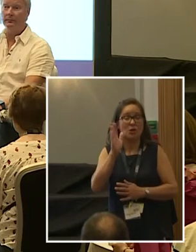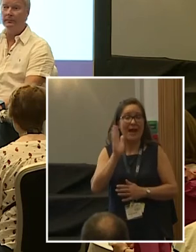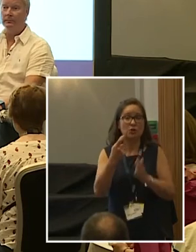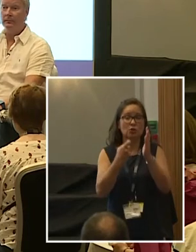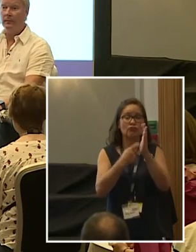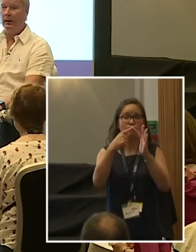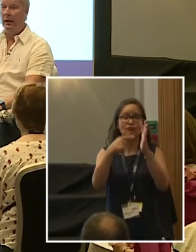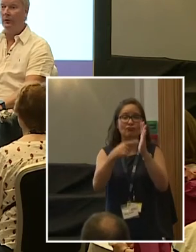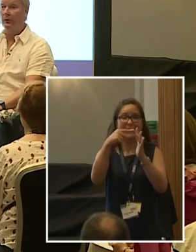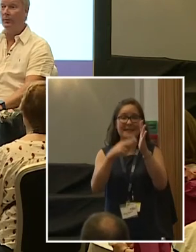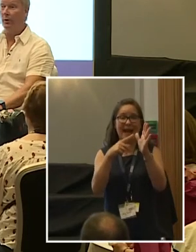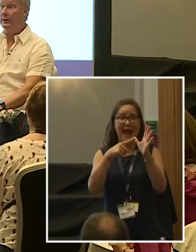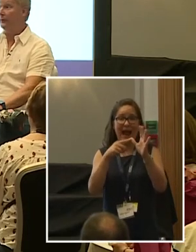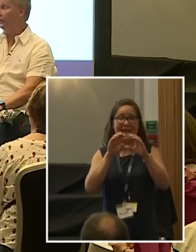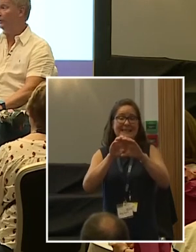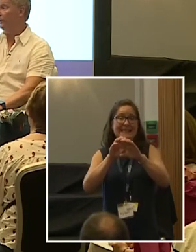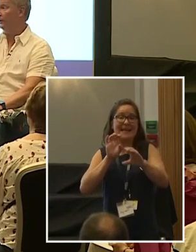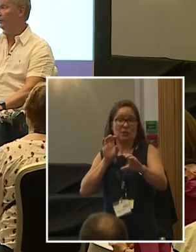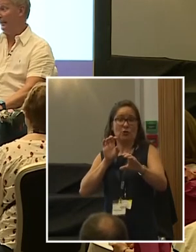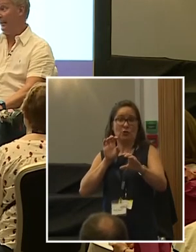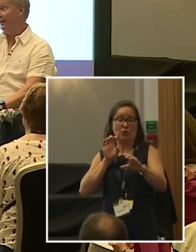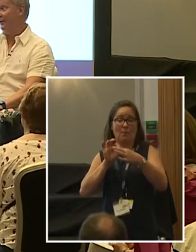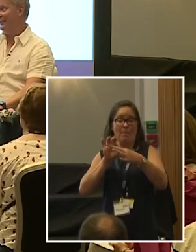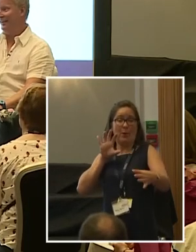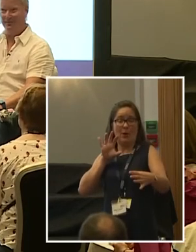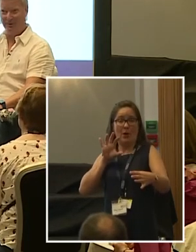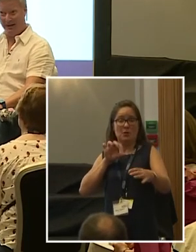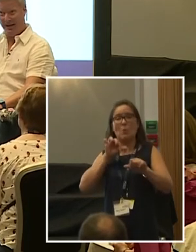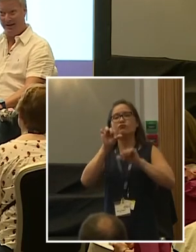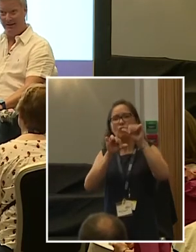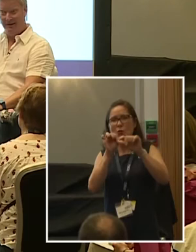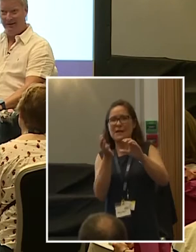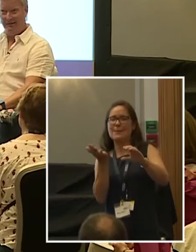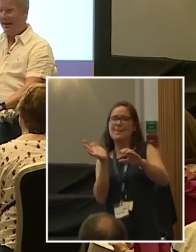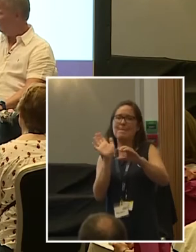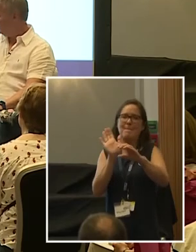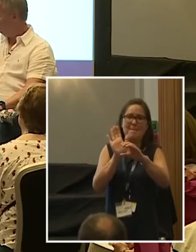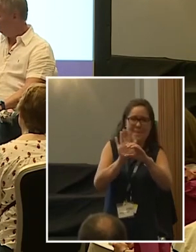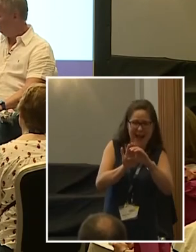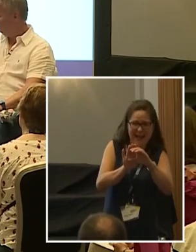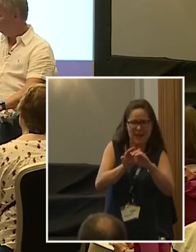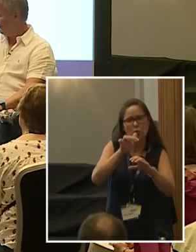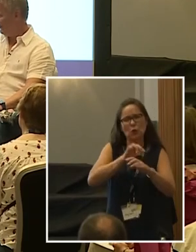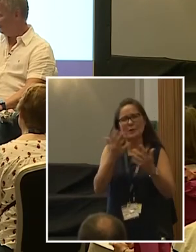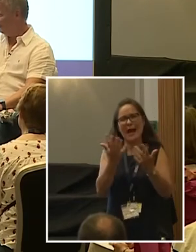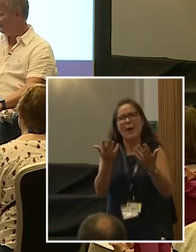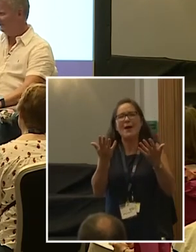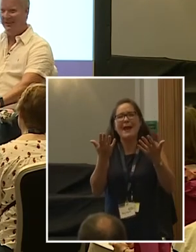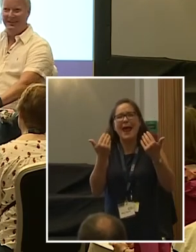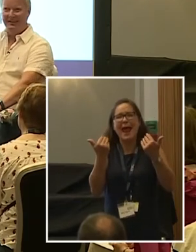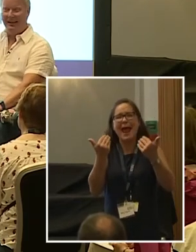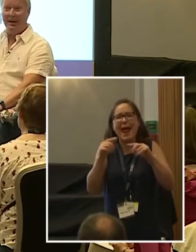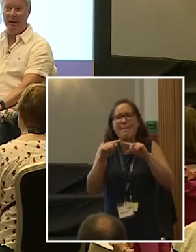retina, and so the process for reattaching the retina is to put an air bubble, I think that's what it's called, is